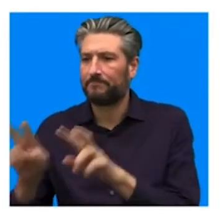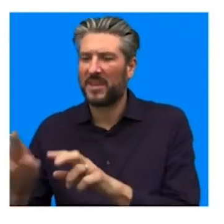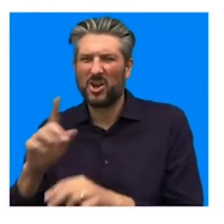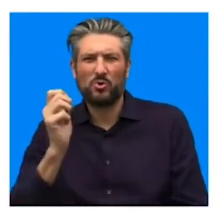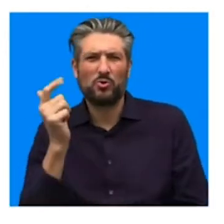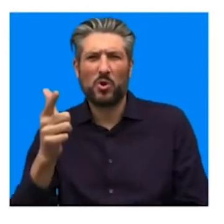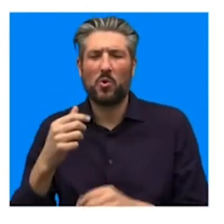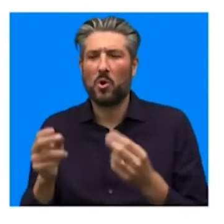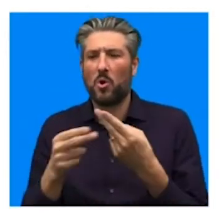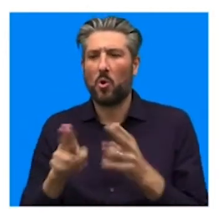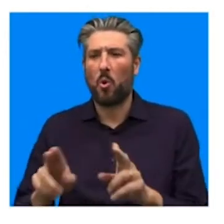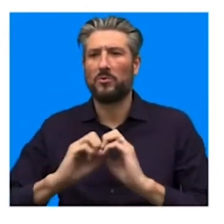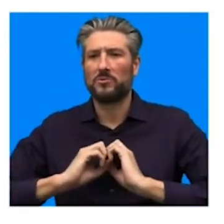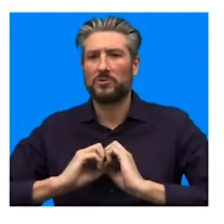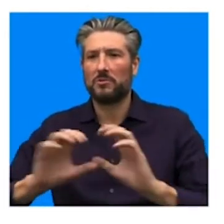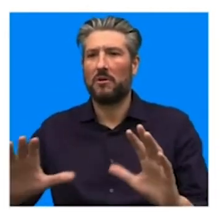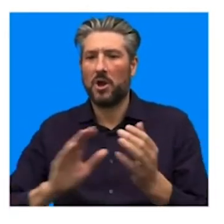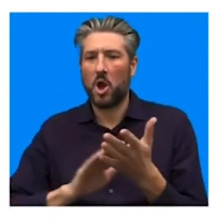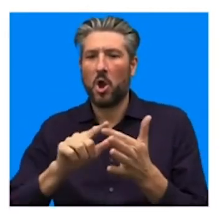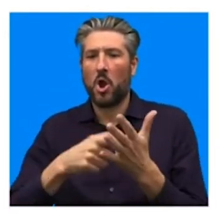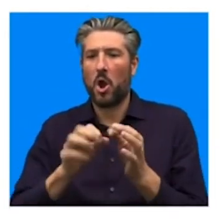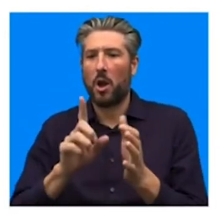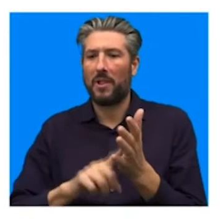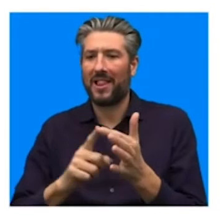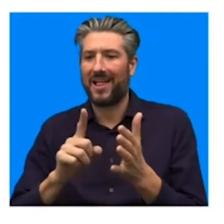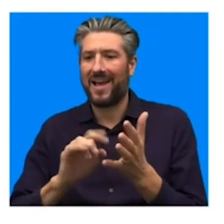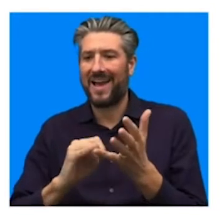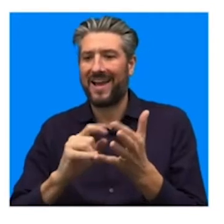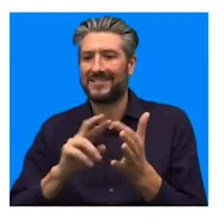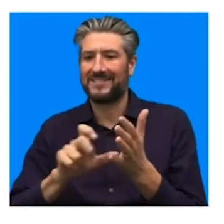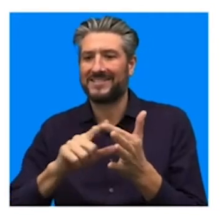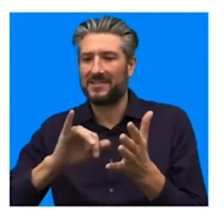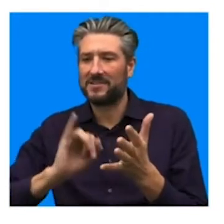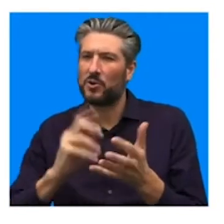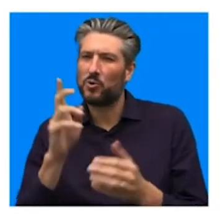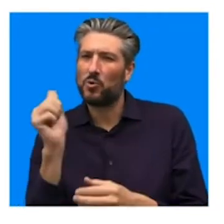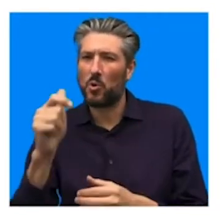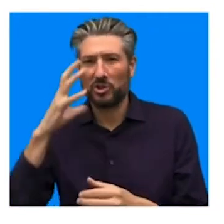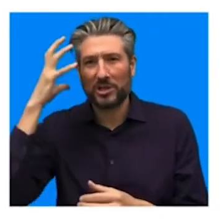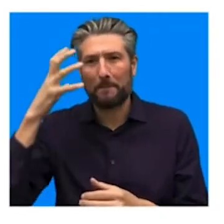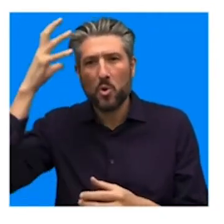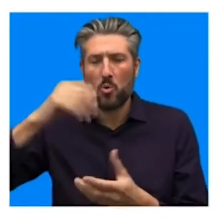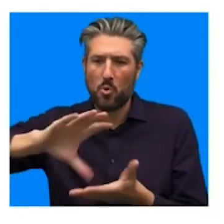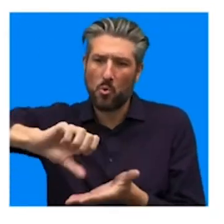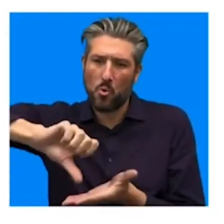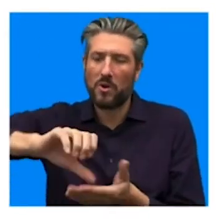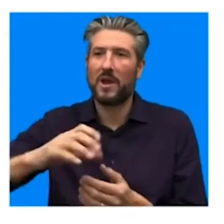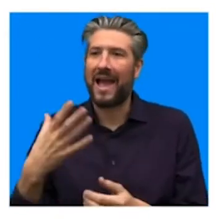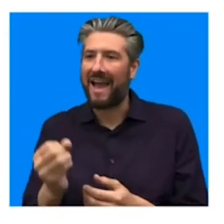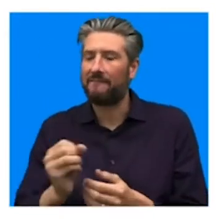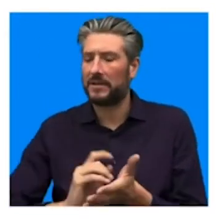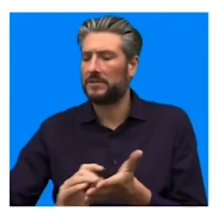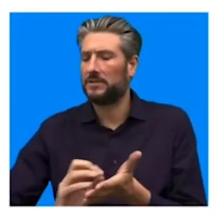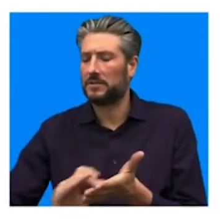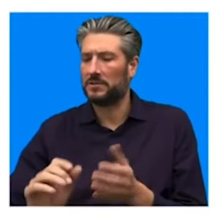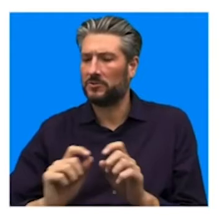herbal essences in the US, the tactile stripes for shampoo and the tactile circles for conditioner, so that people can